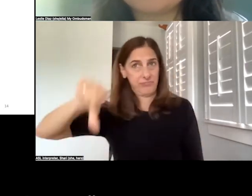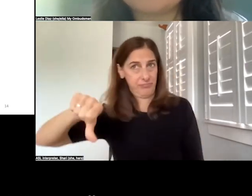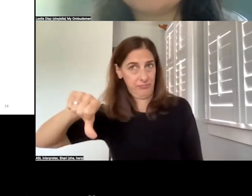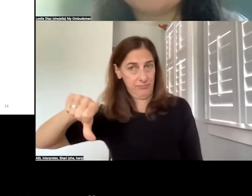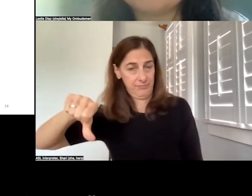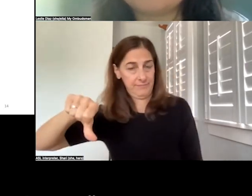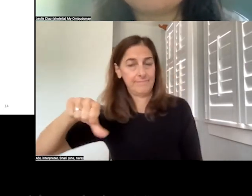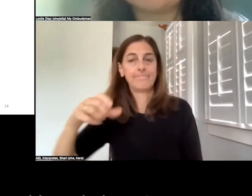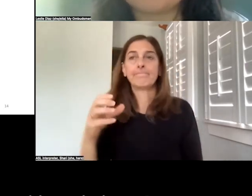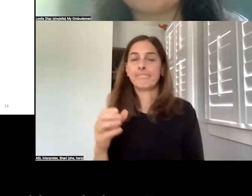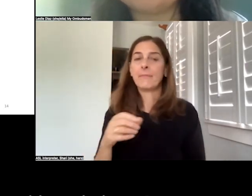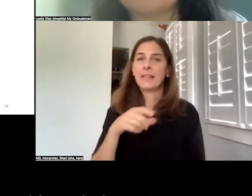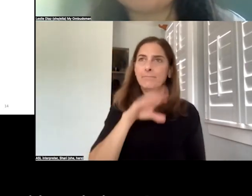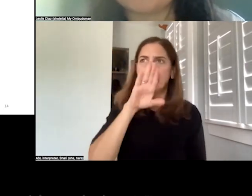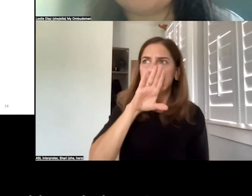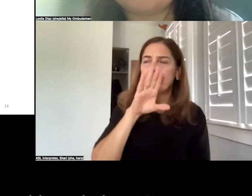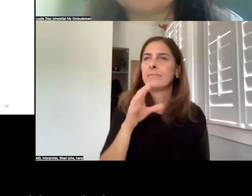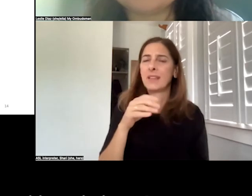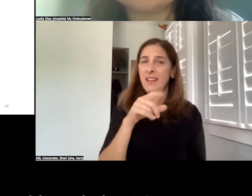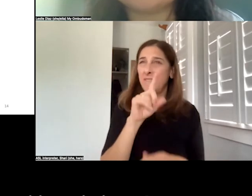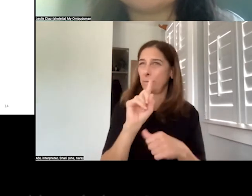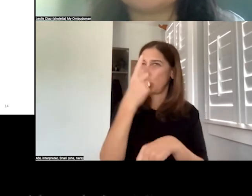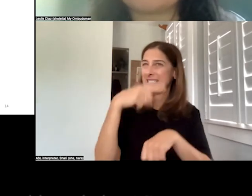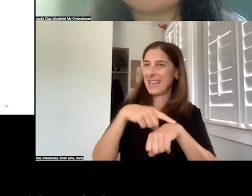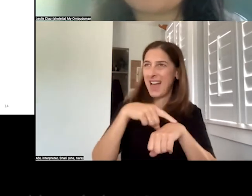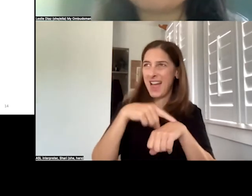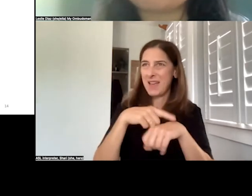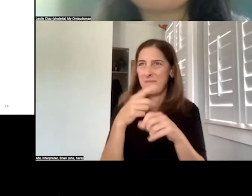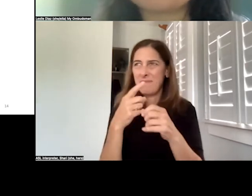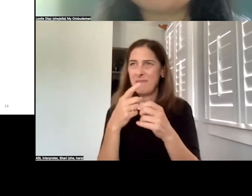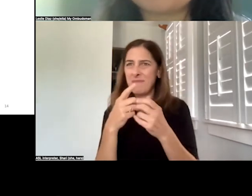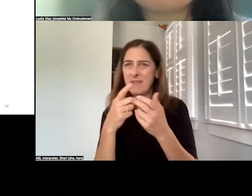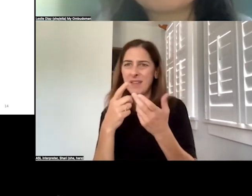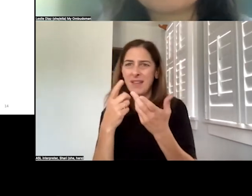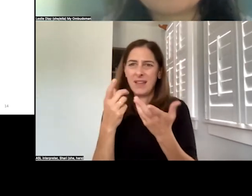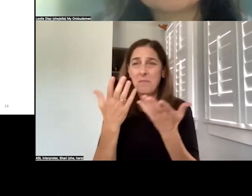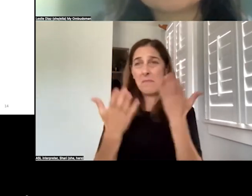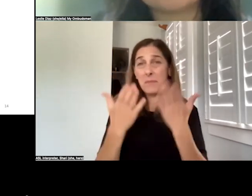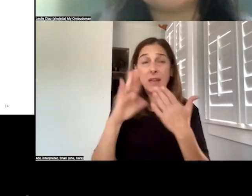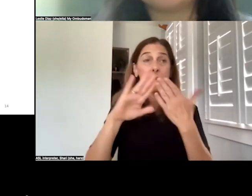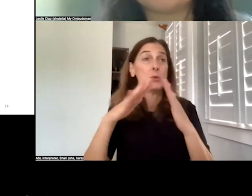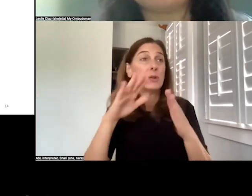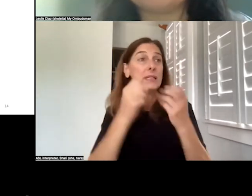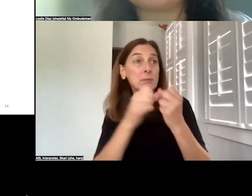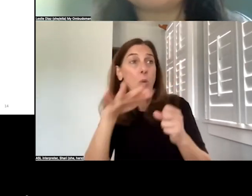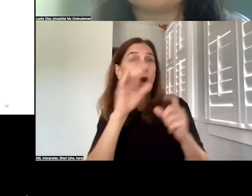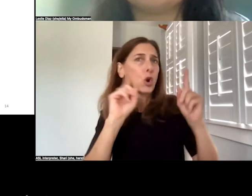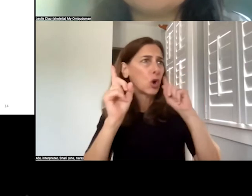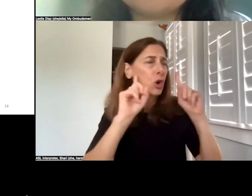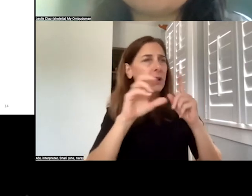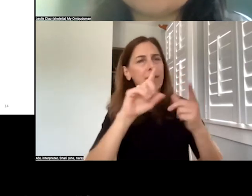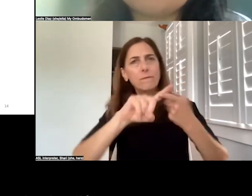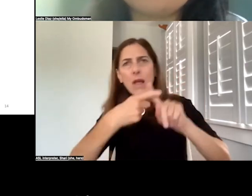time really exploring this option, and heard about it maybe from some community supports that and peers